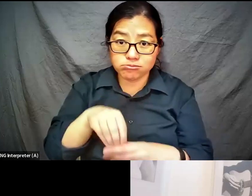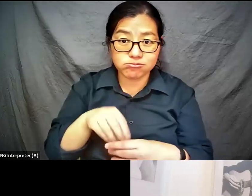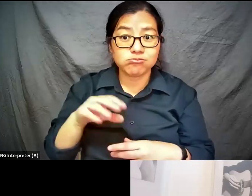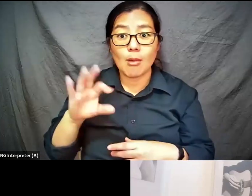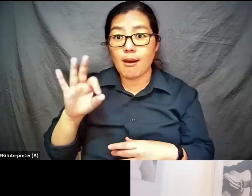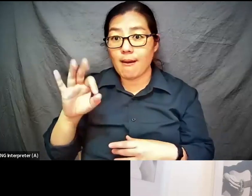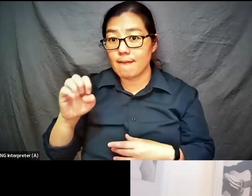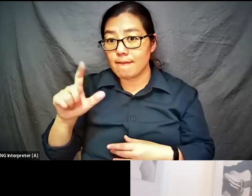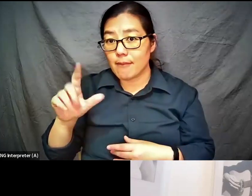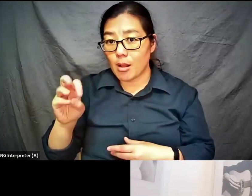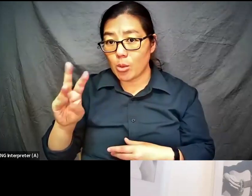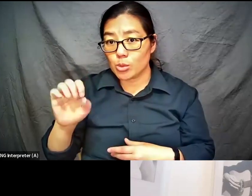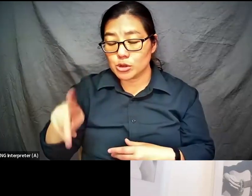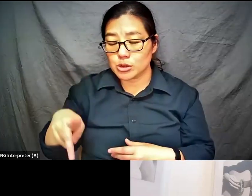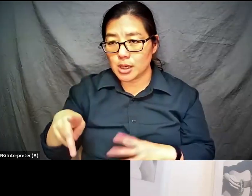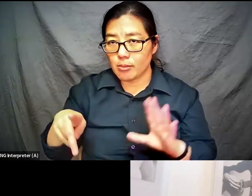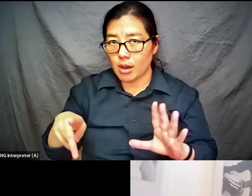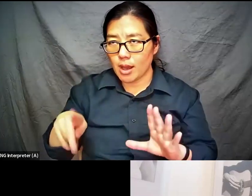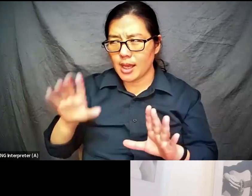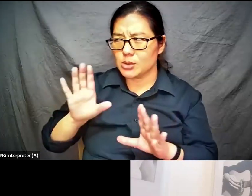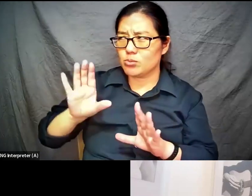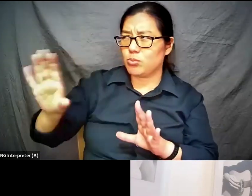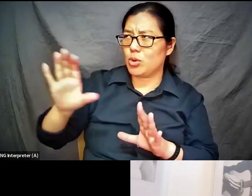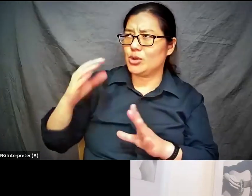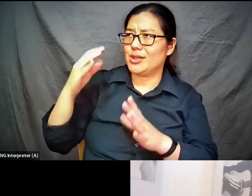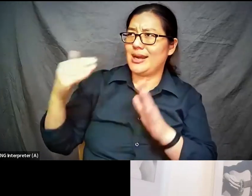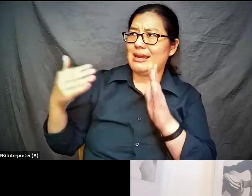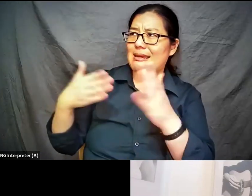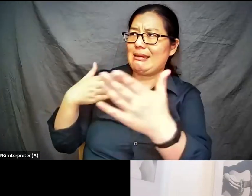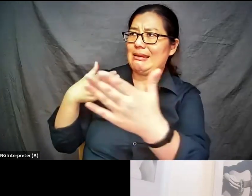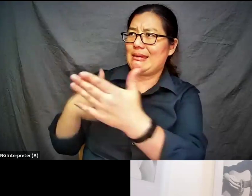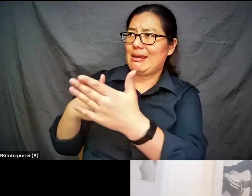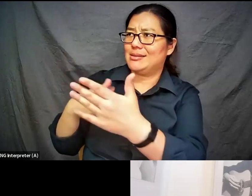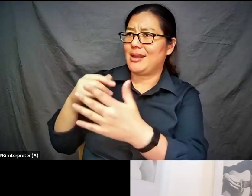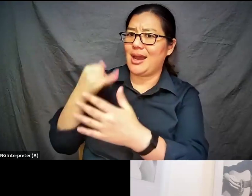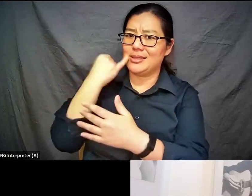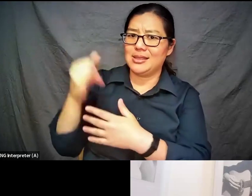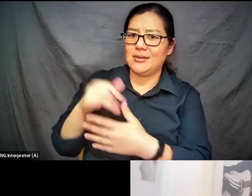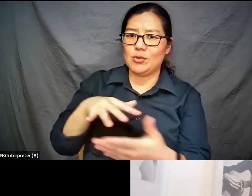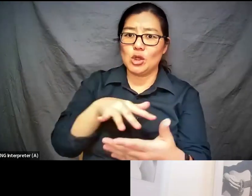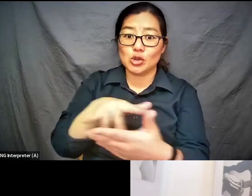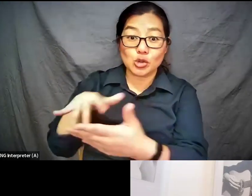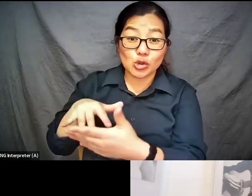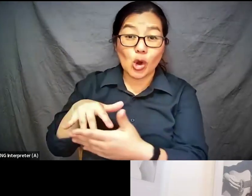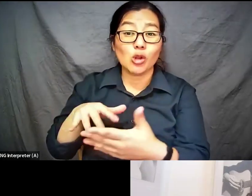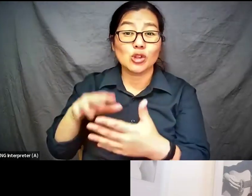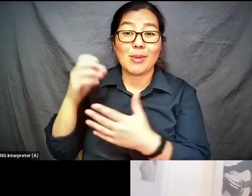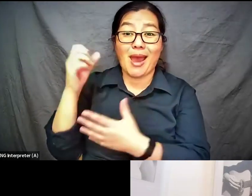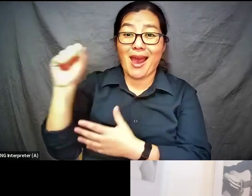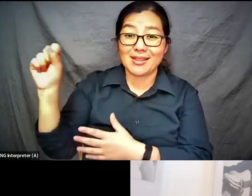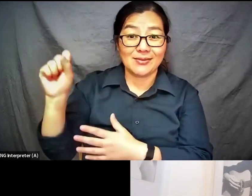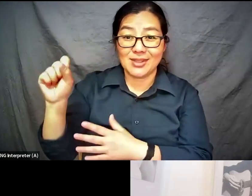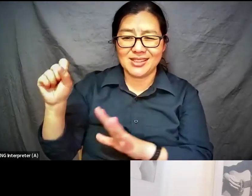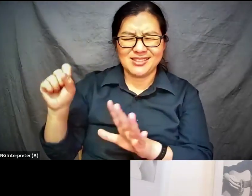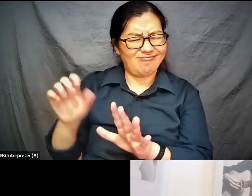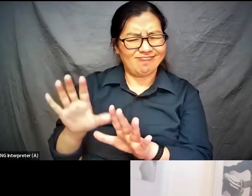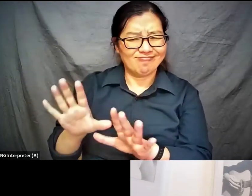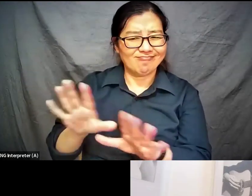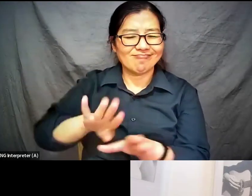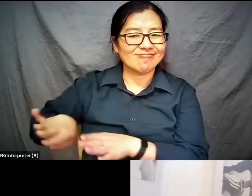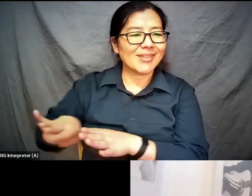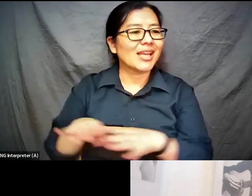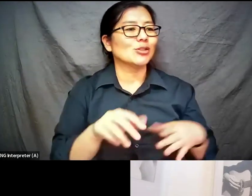punished. It's about, if there's a friction, then somebody's doing something wrong, and then there's the person who is punished, and then this person